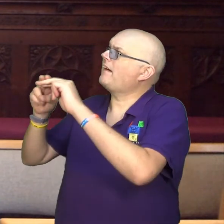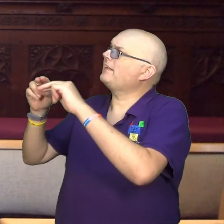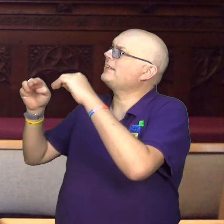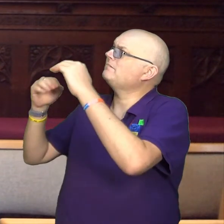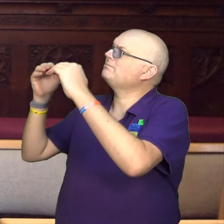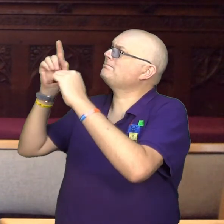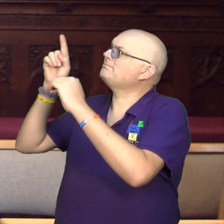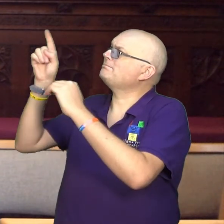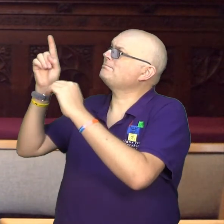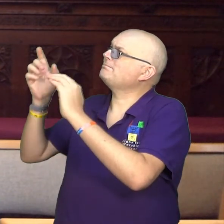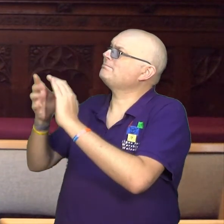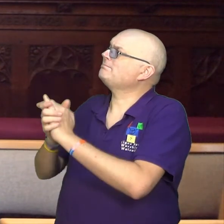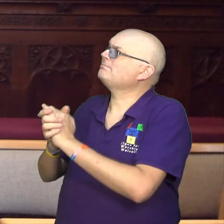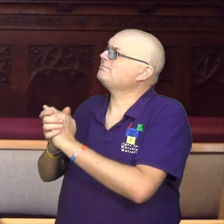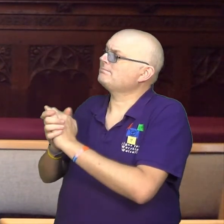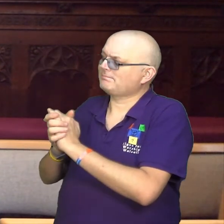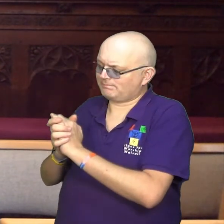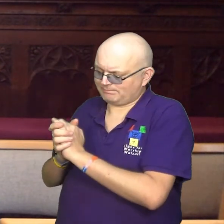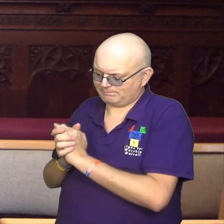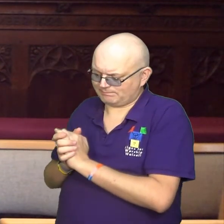Heavenly Father,